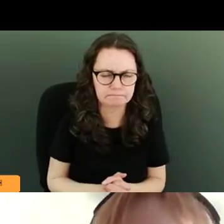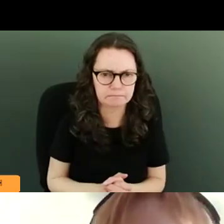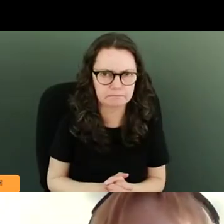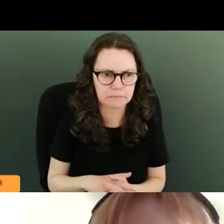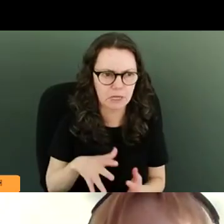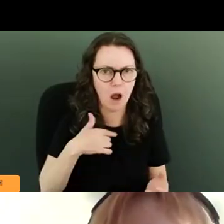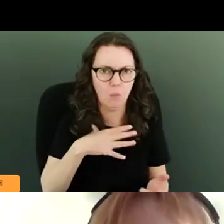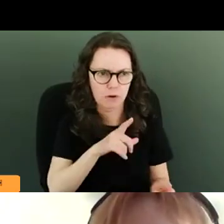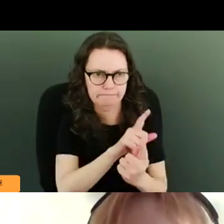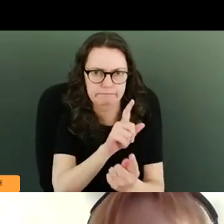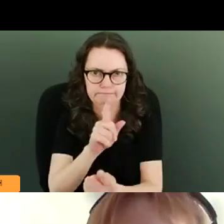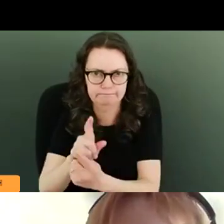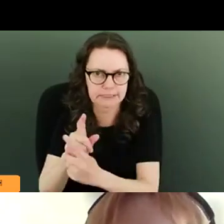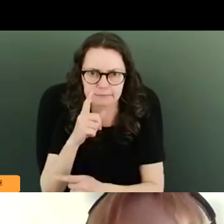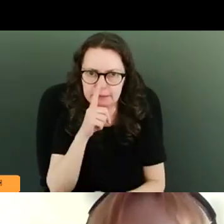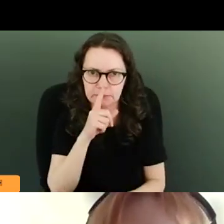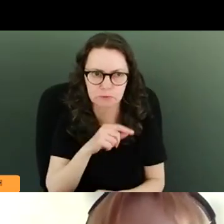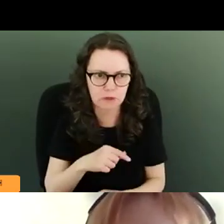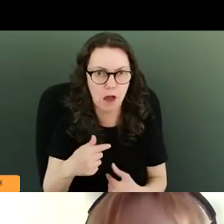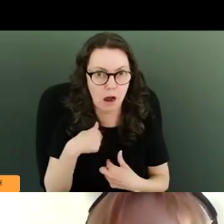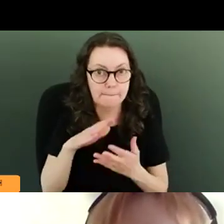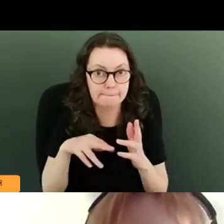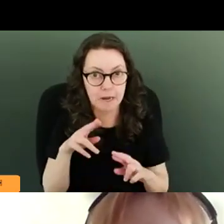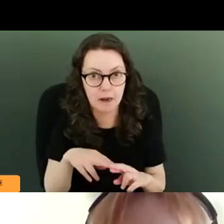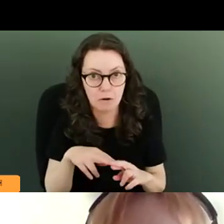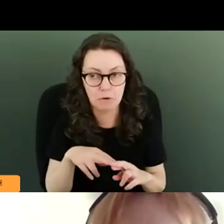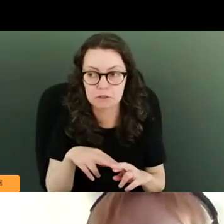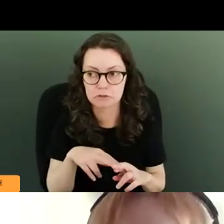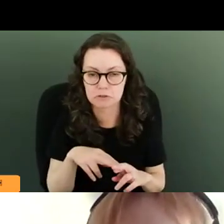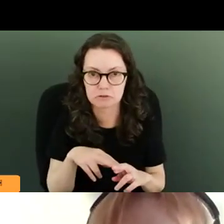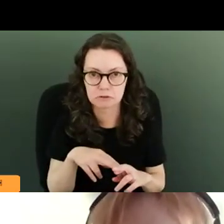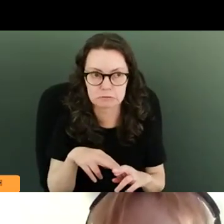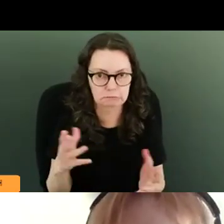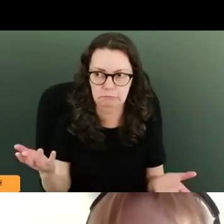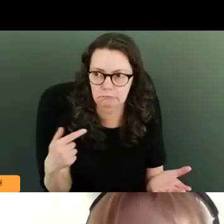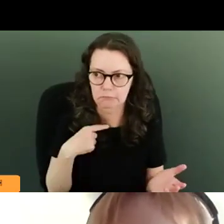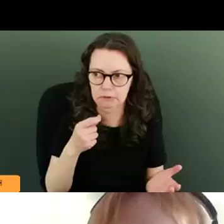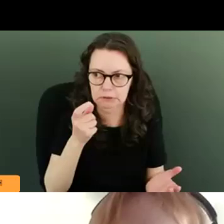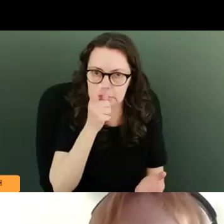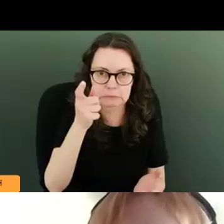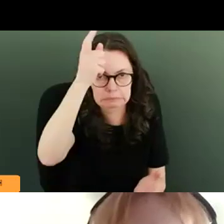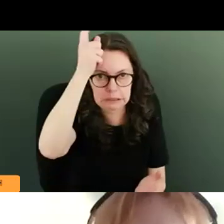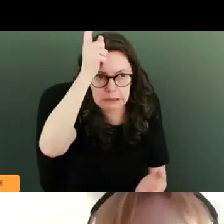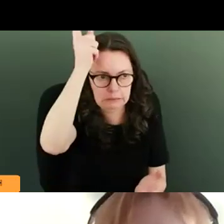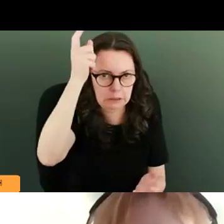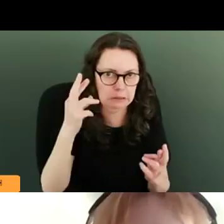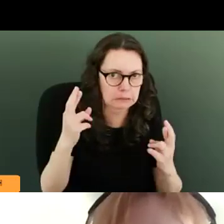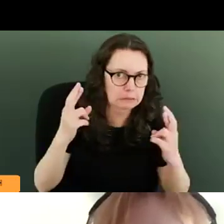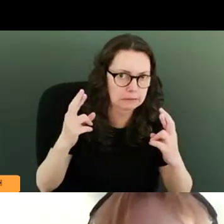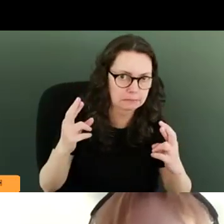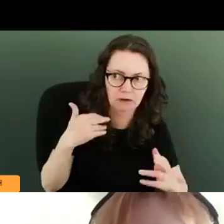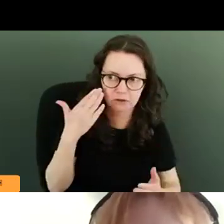and learn from others. As a parent, it's really common to not know what you're doing. There's a lot of